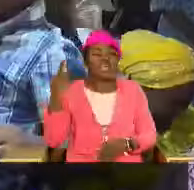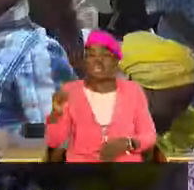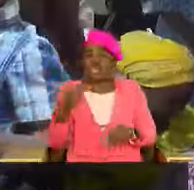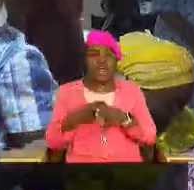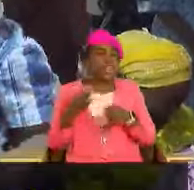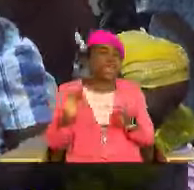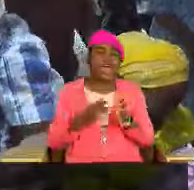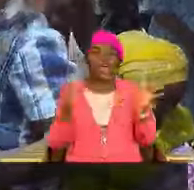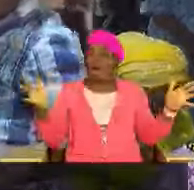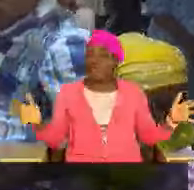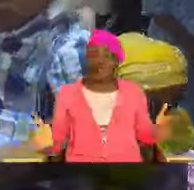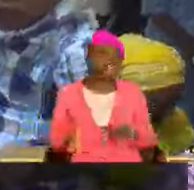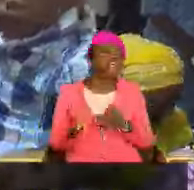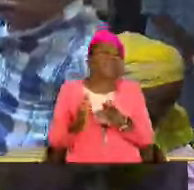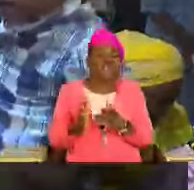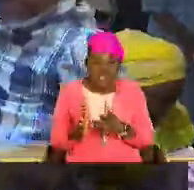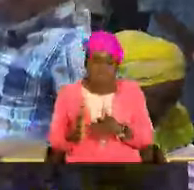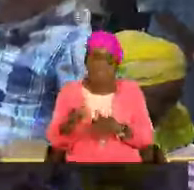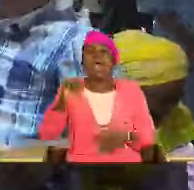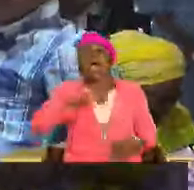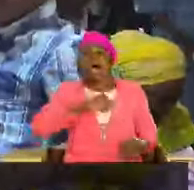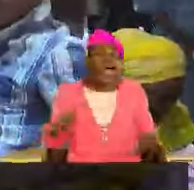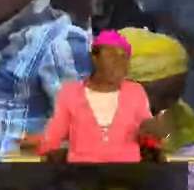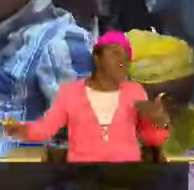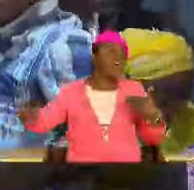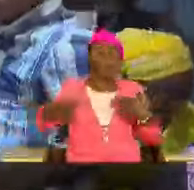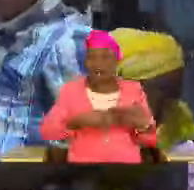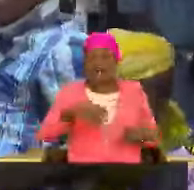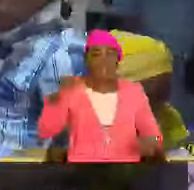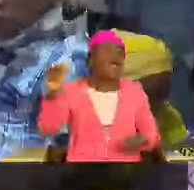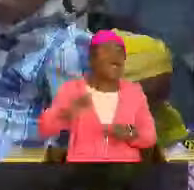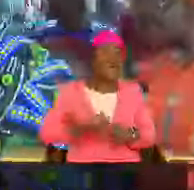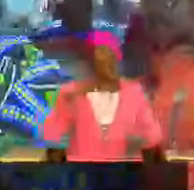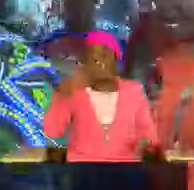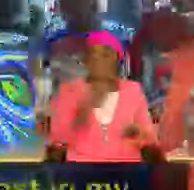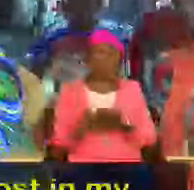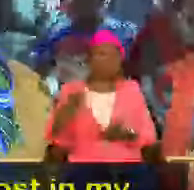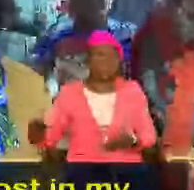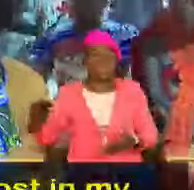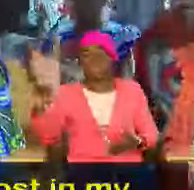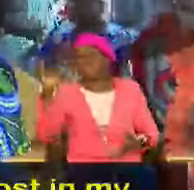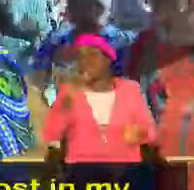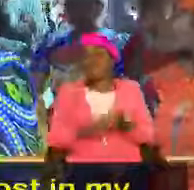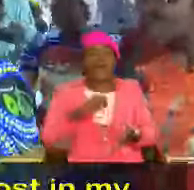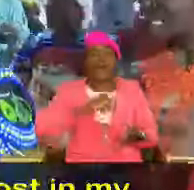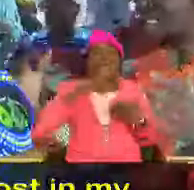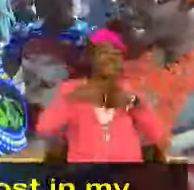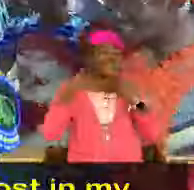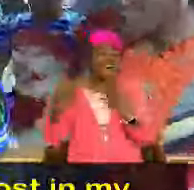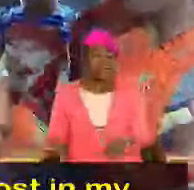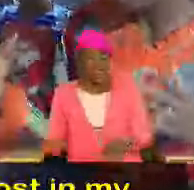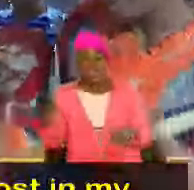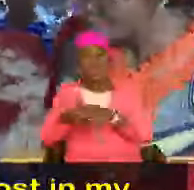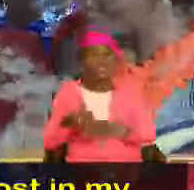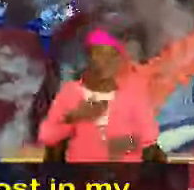in the name of Jesus I recover every good